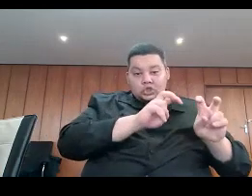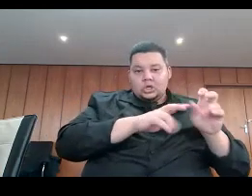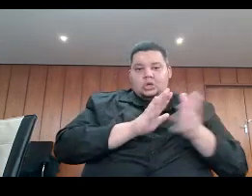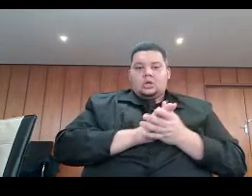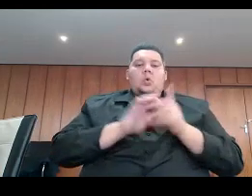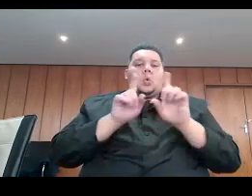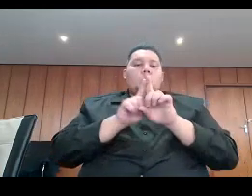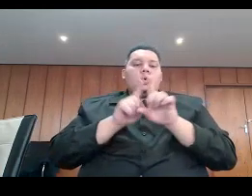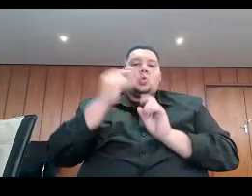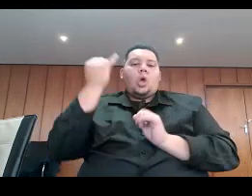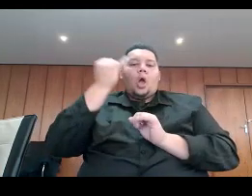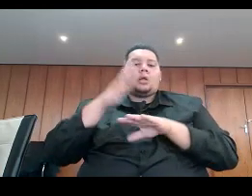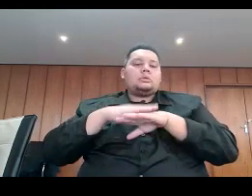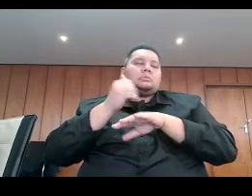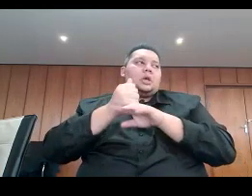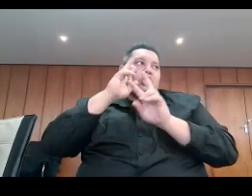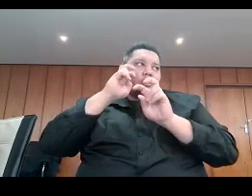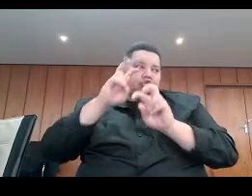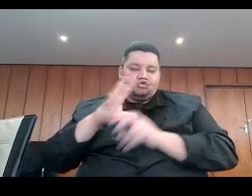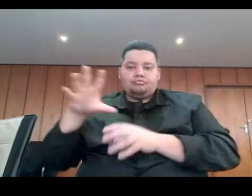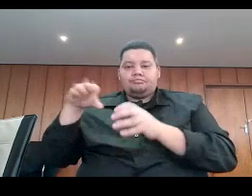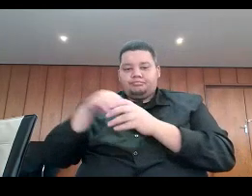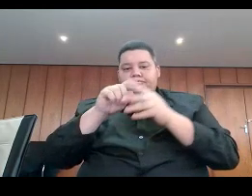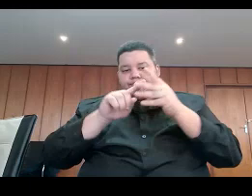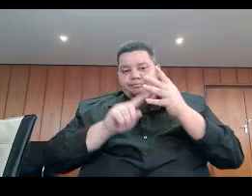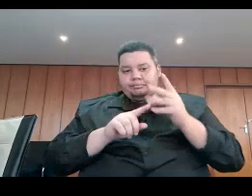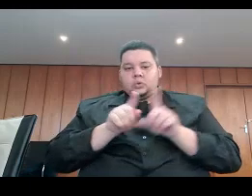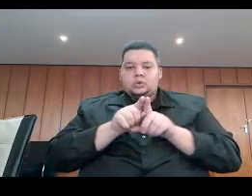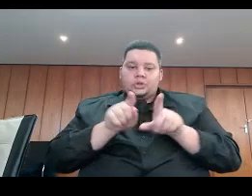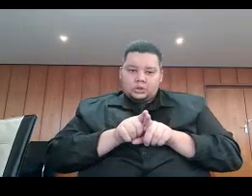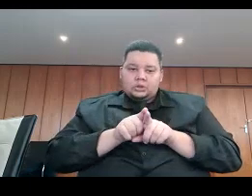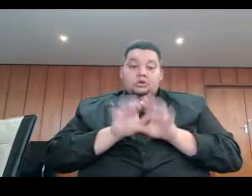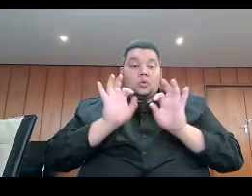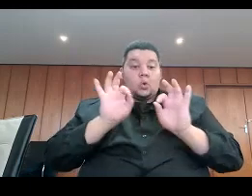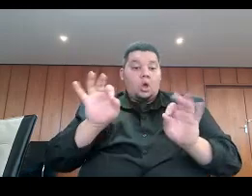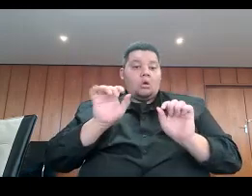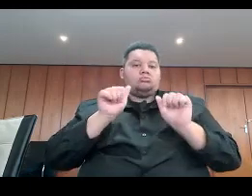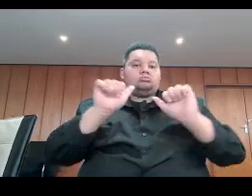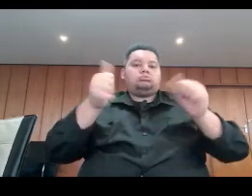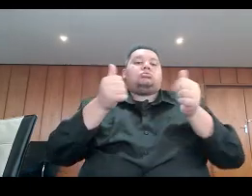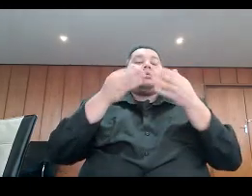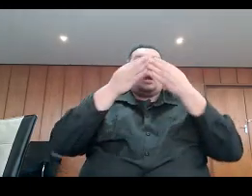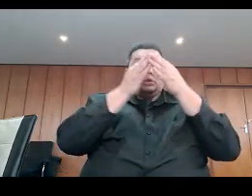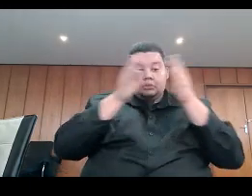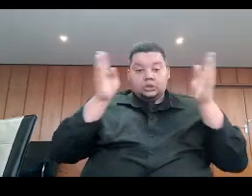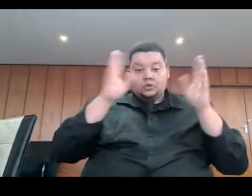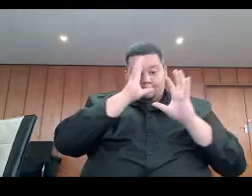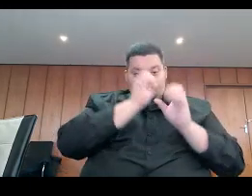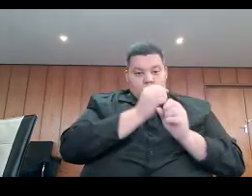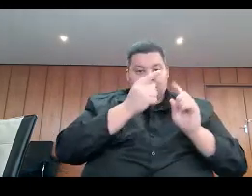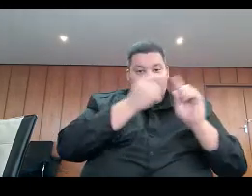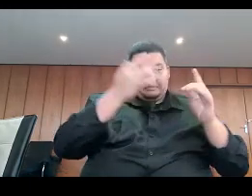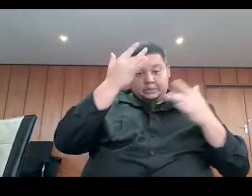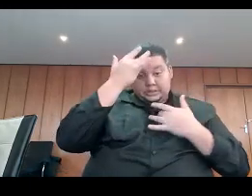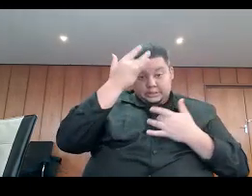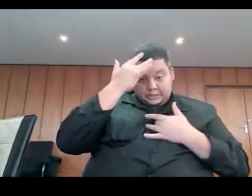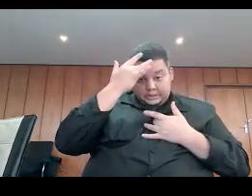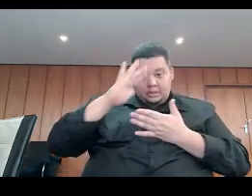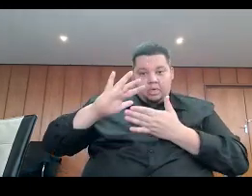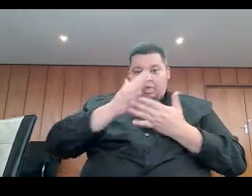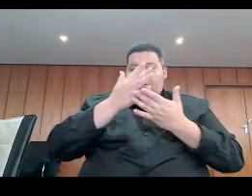research, as well as arts-based research, among others. So it was a deliberate expansion of the focus from disease,